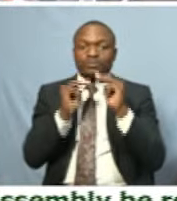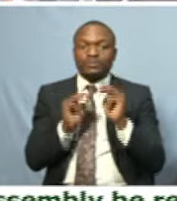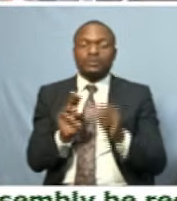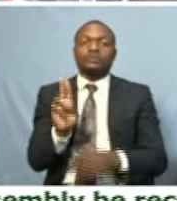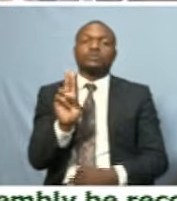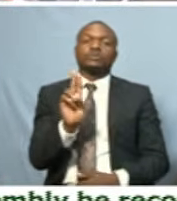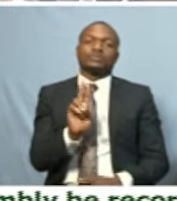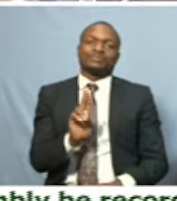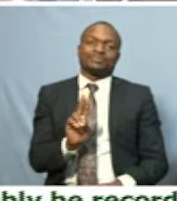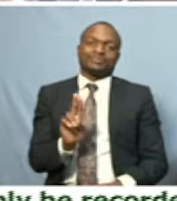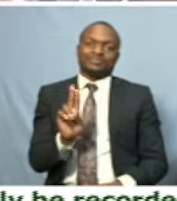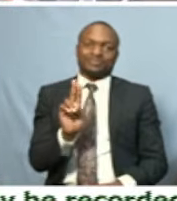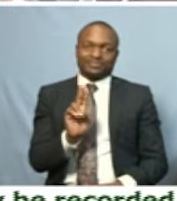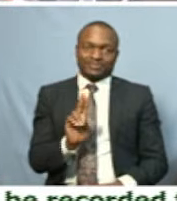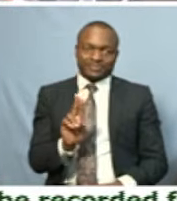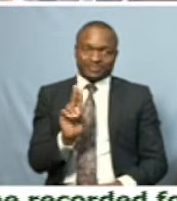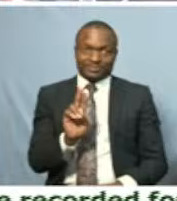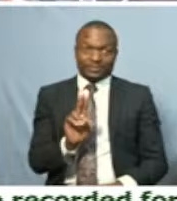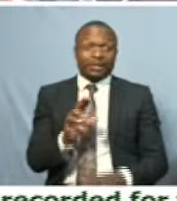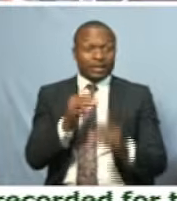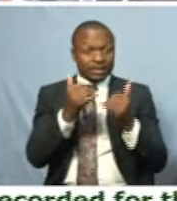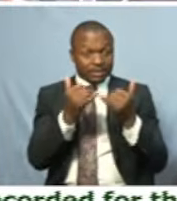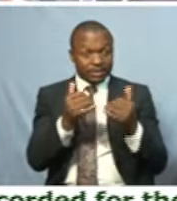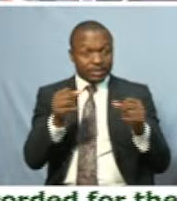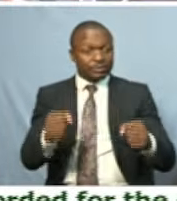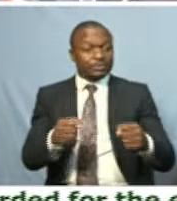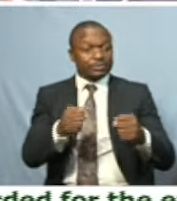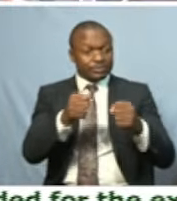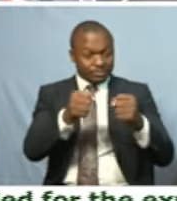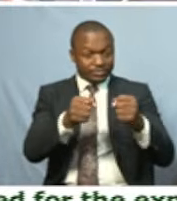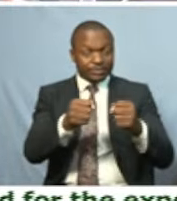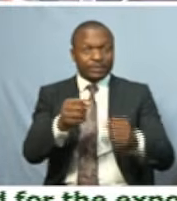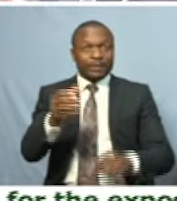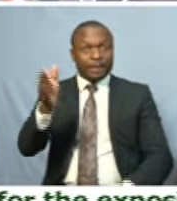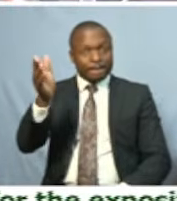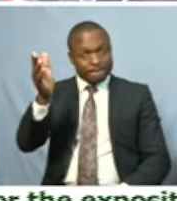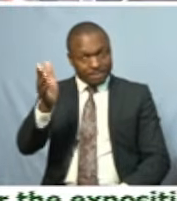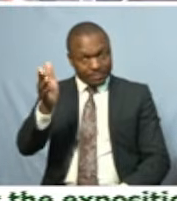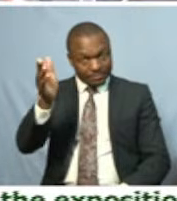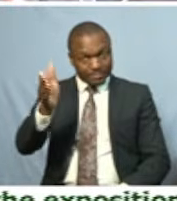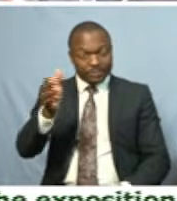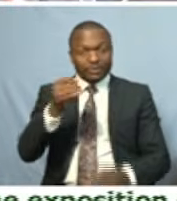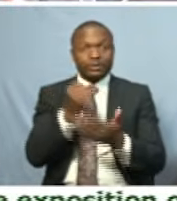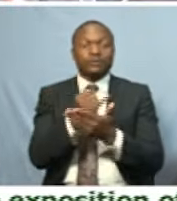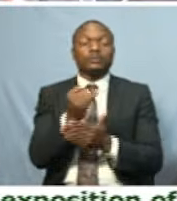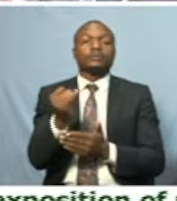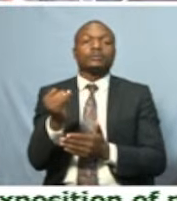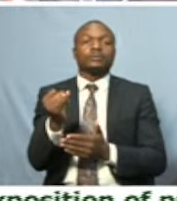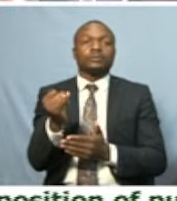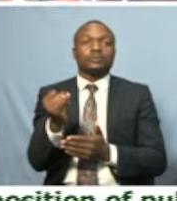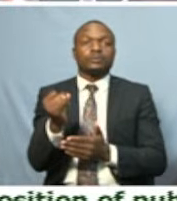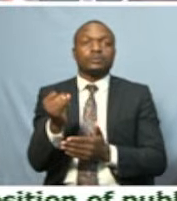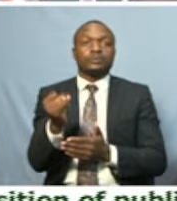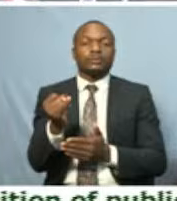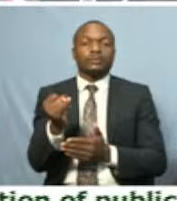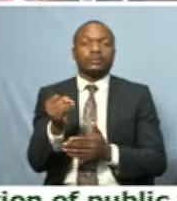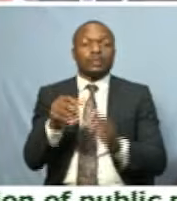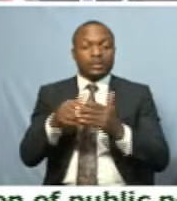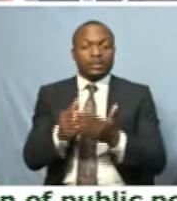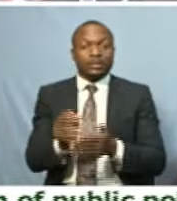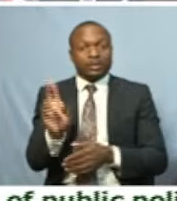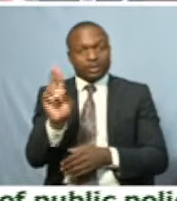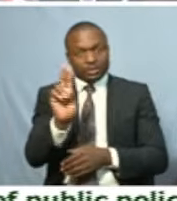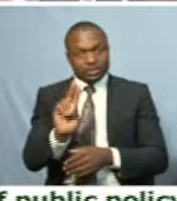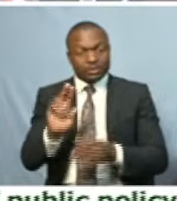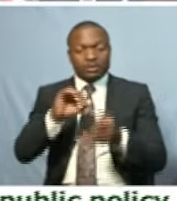usage. We have now strengthened sensitization on also the issues of how we are using social